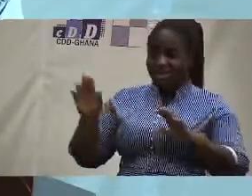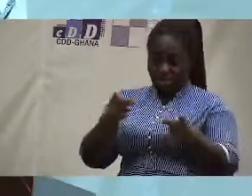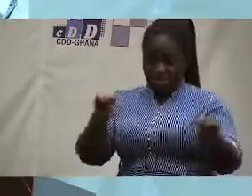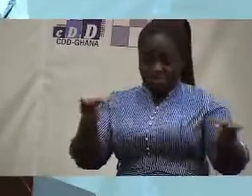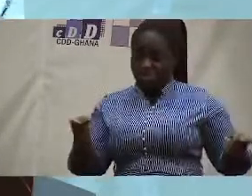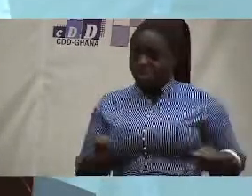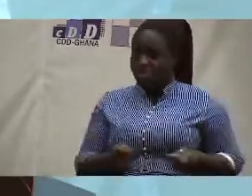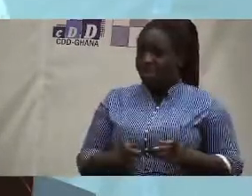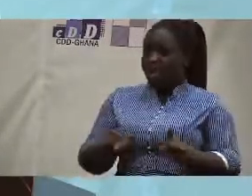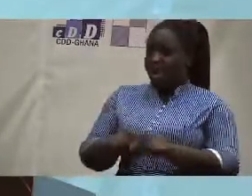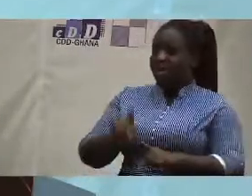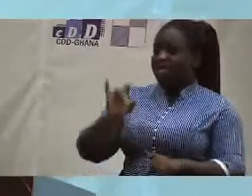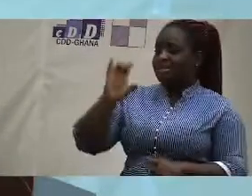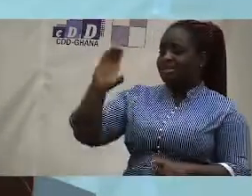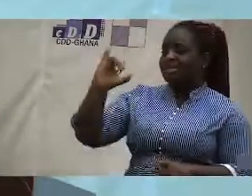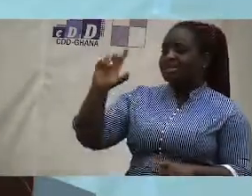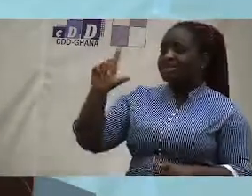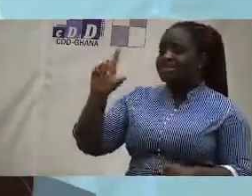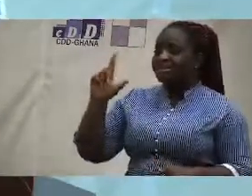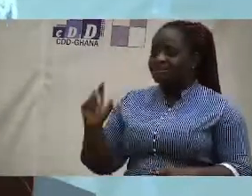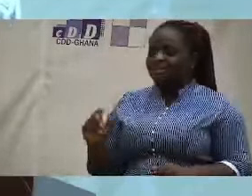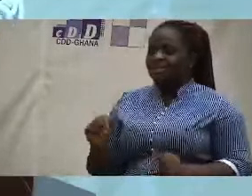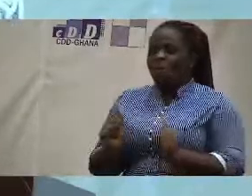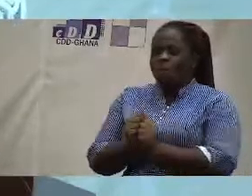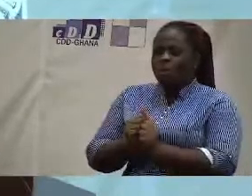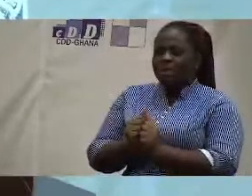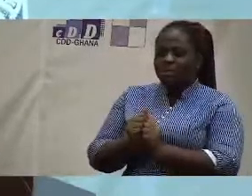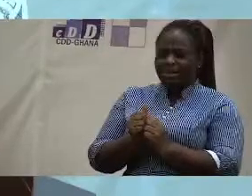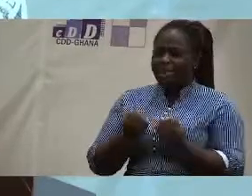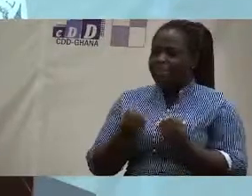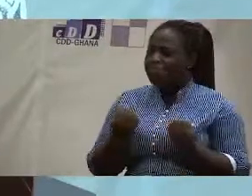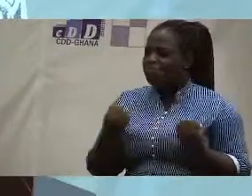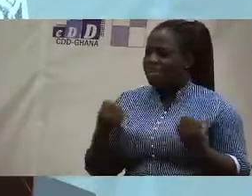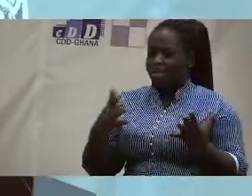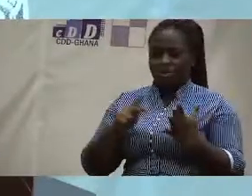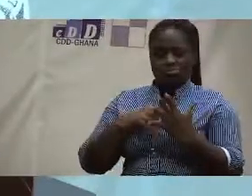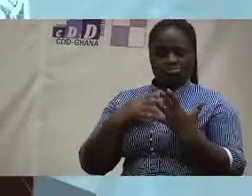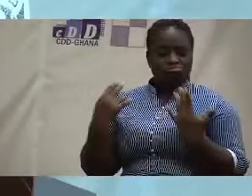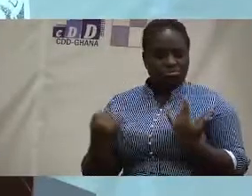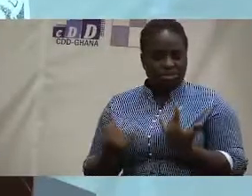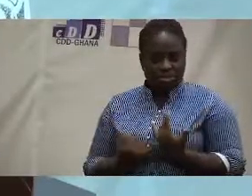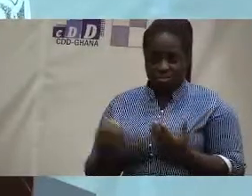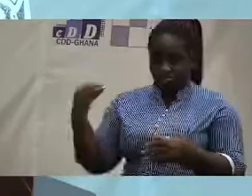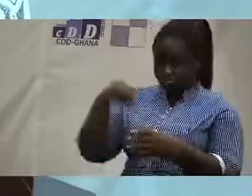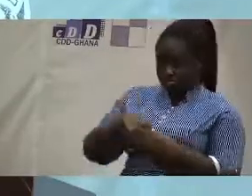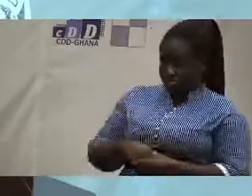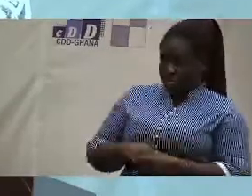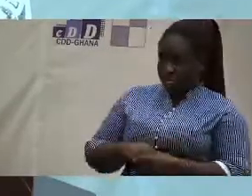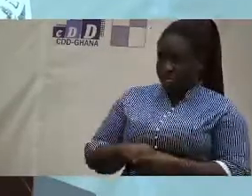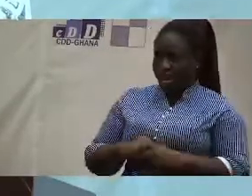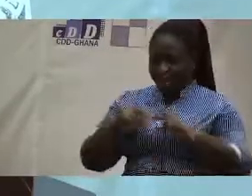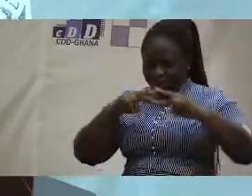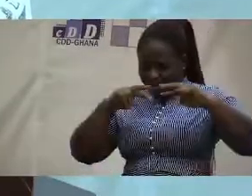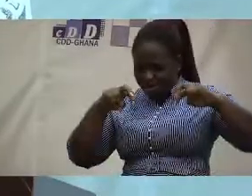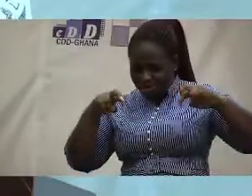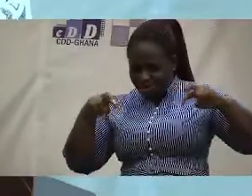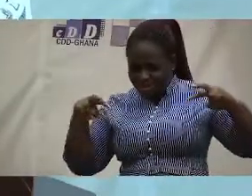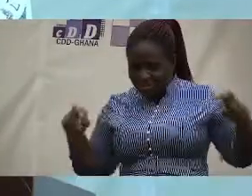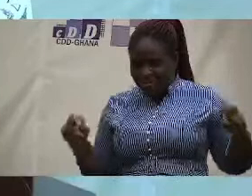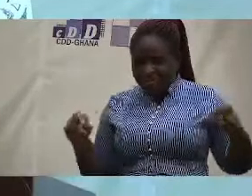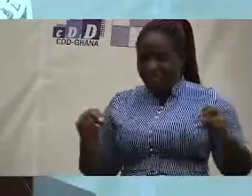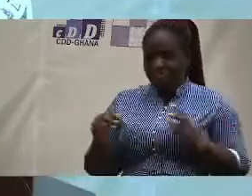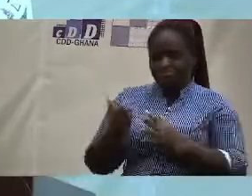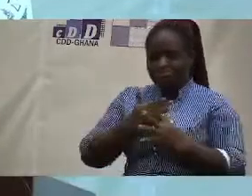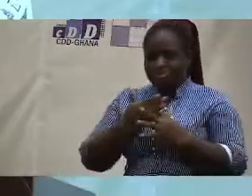a civic tech leader with a portfolio of projects, including analysis of the nexus